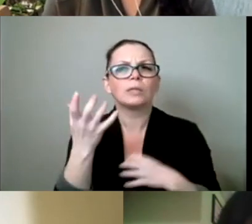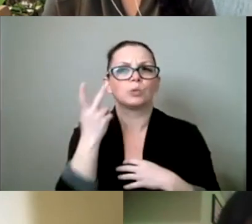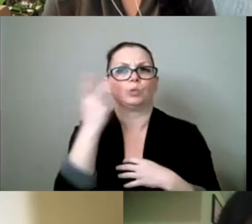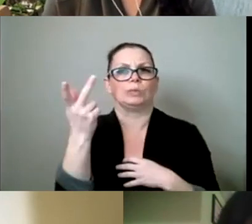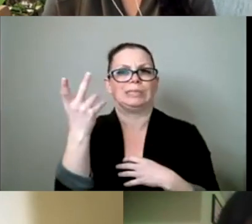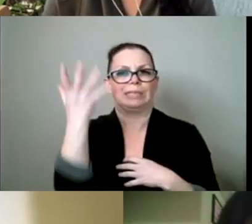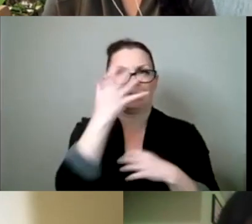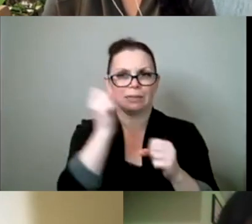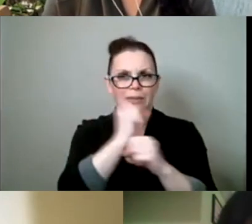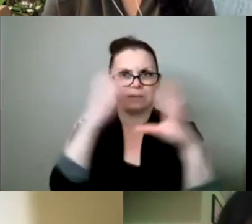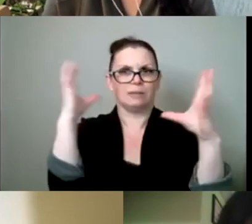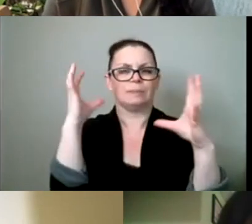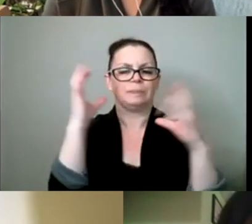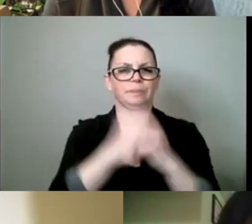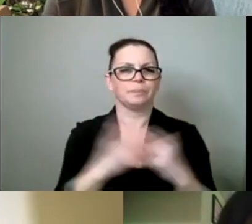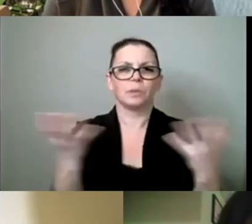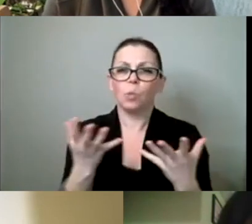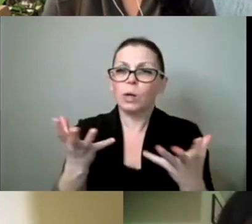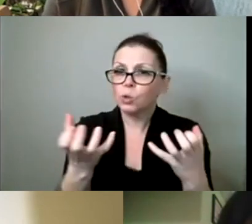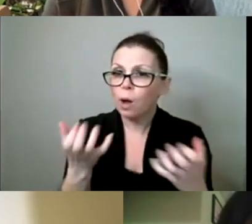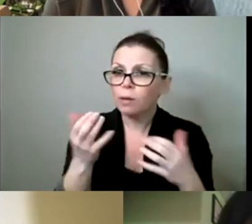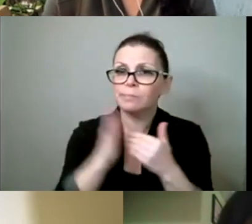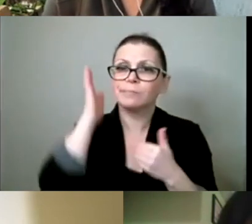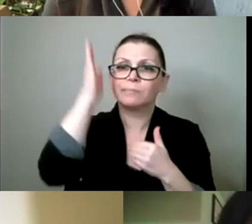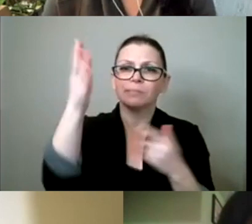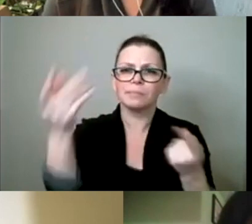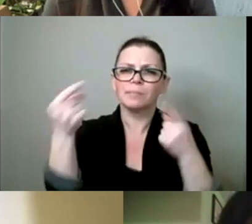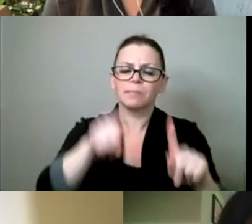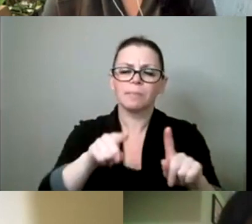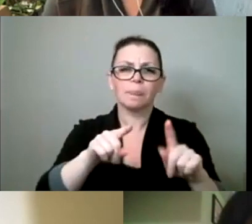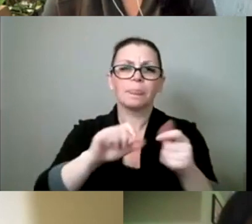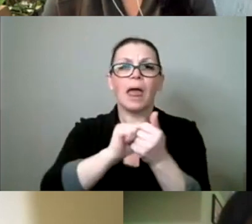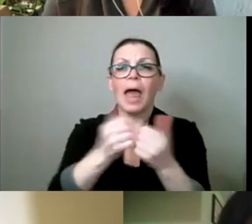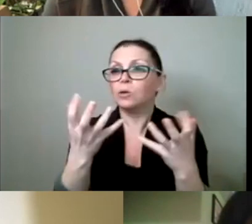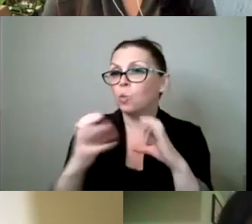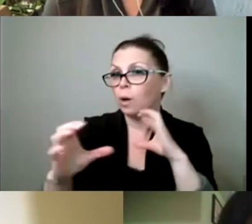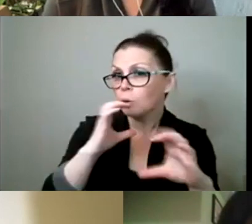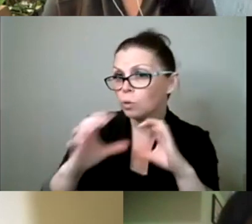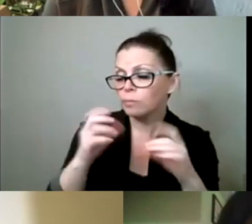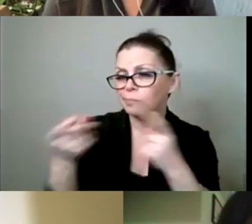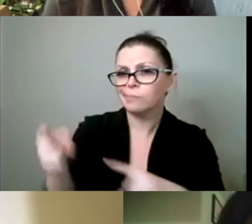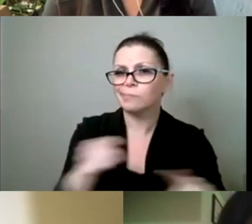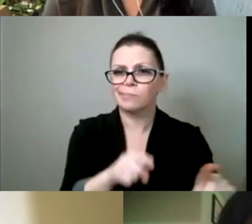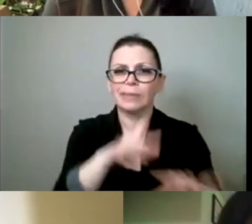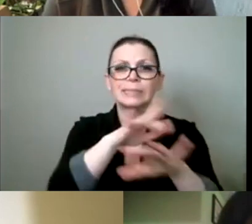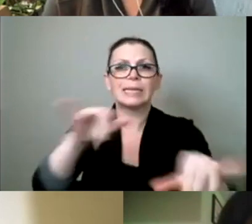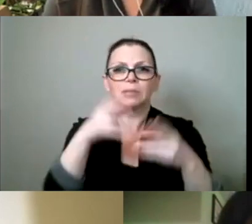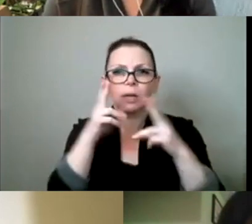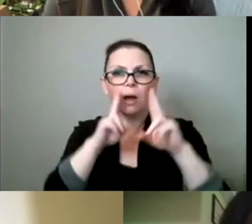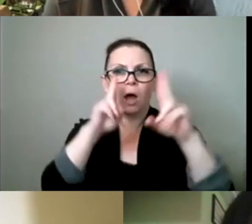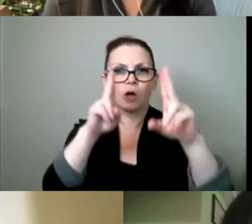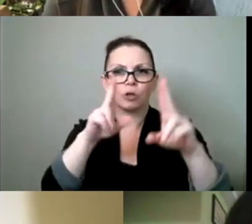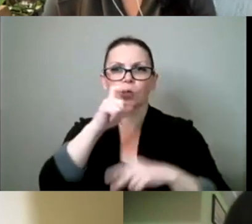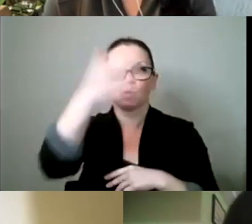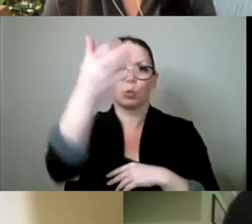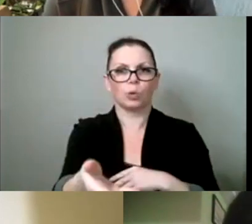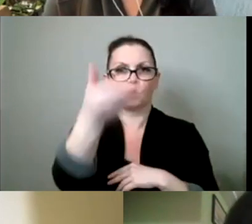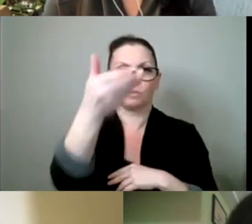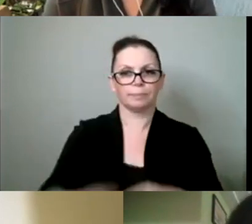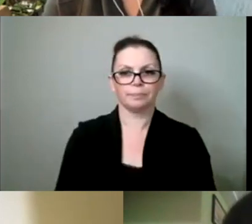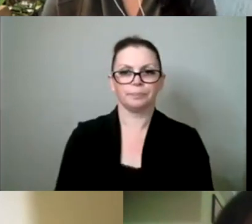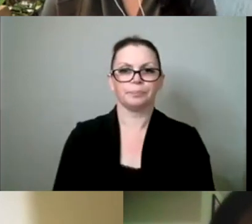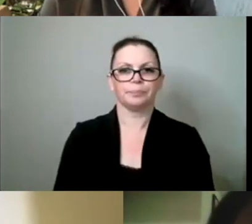you want to happen? Like, how would you like those conversations to go down while still honoring who you are?